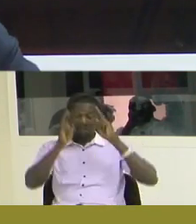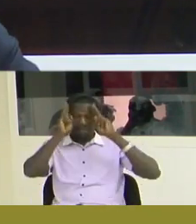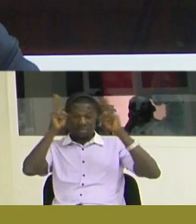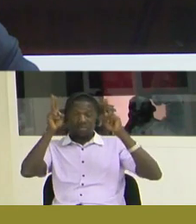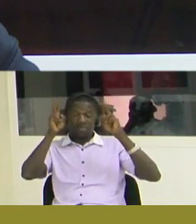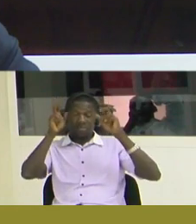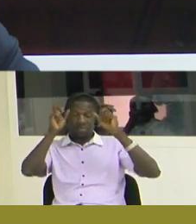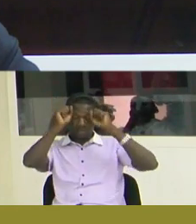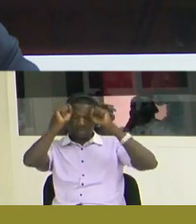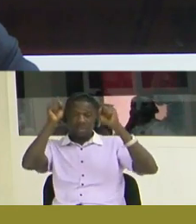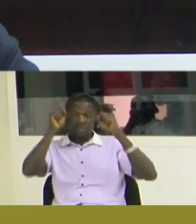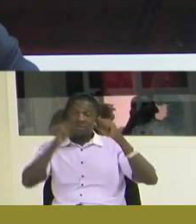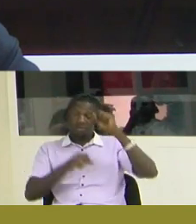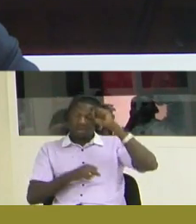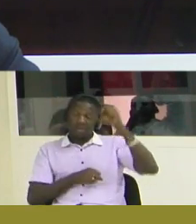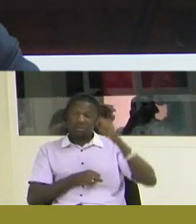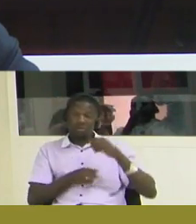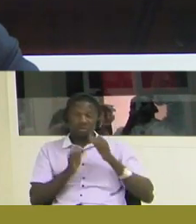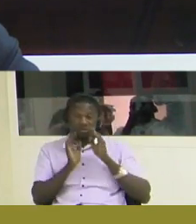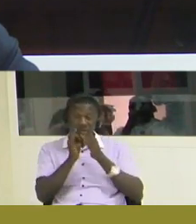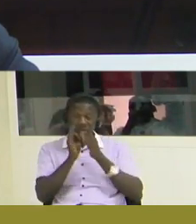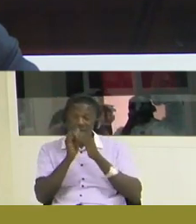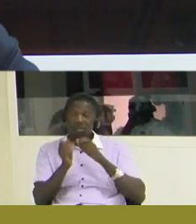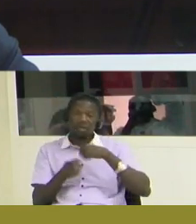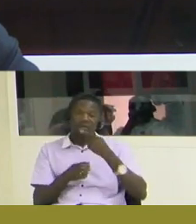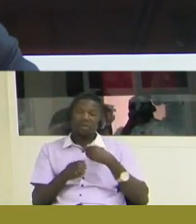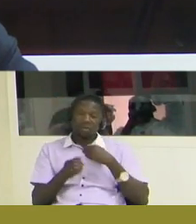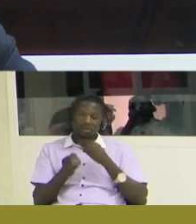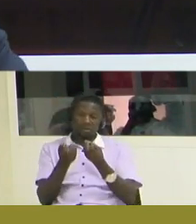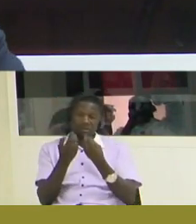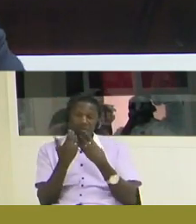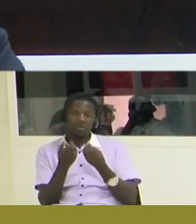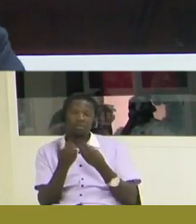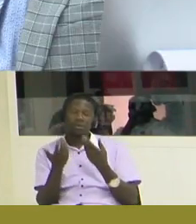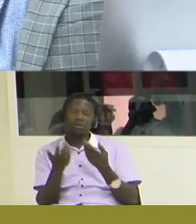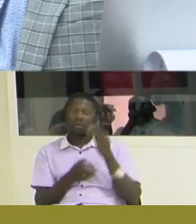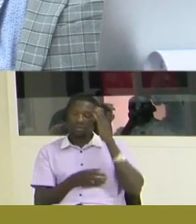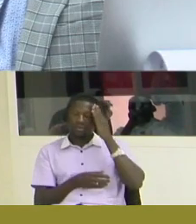us I cannot remember exactly but I know it was discussed and